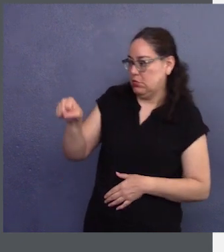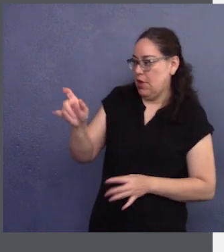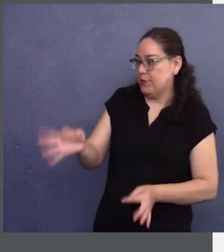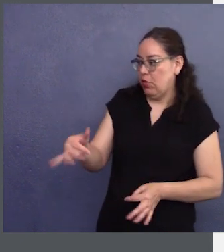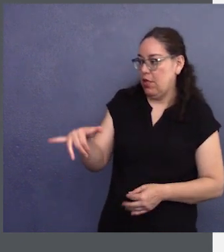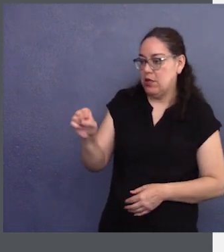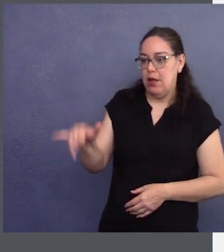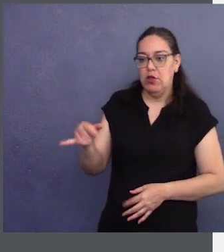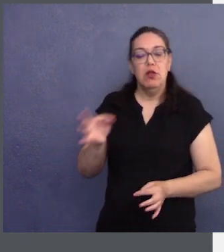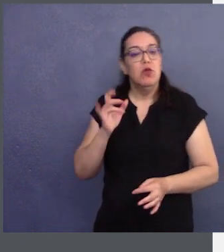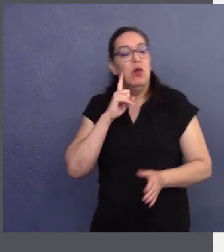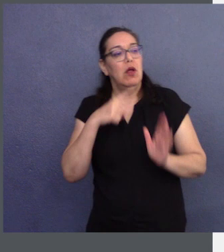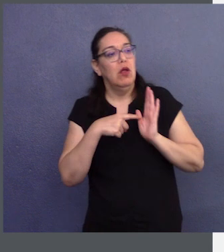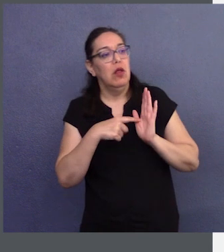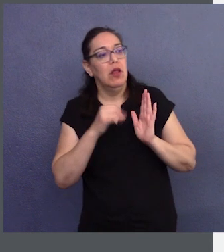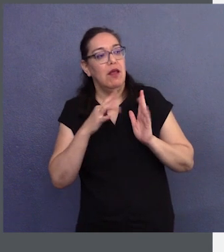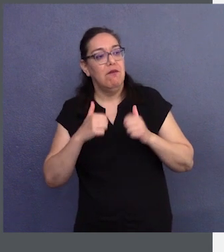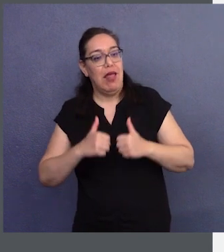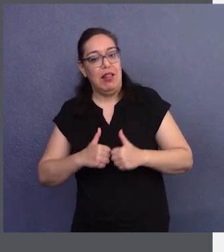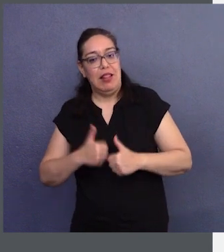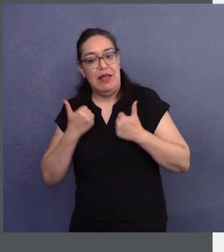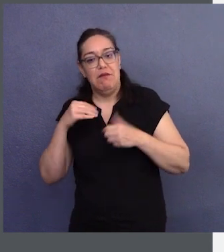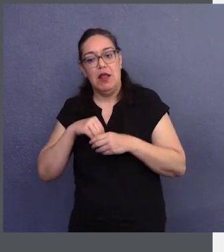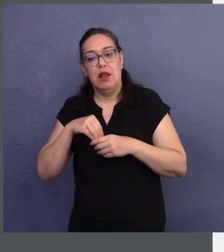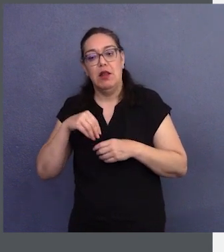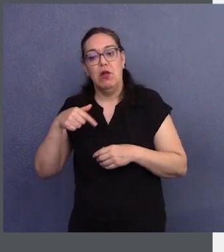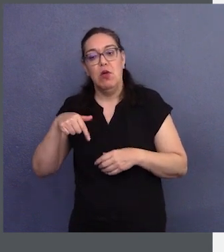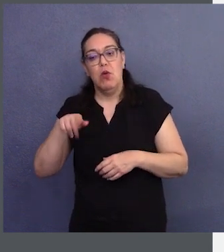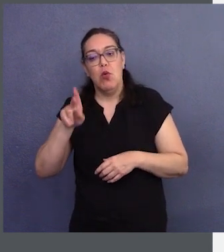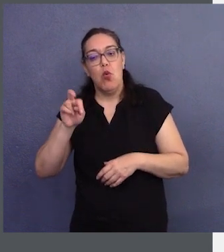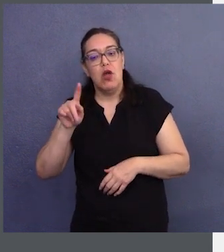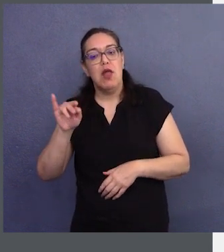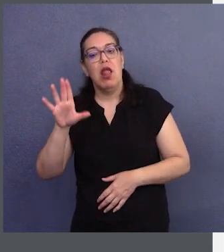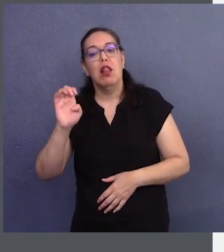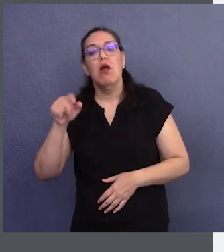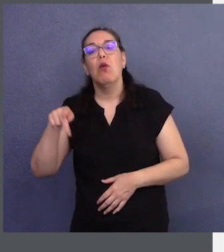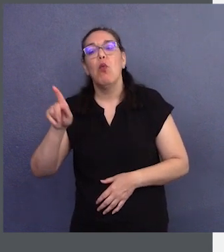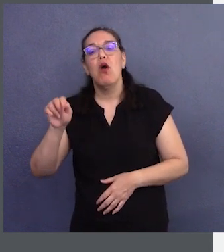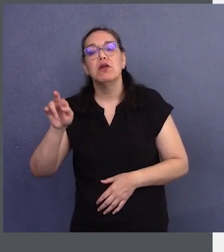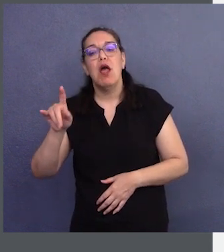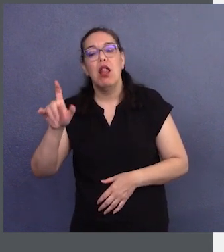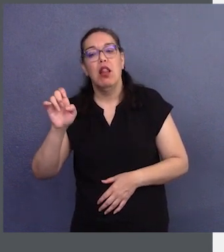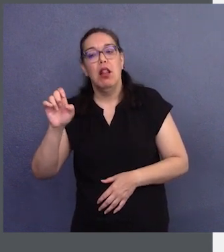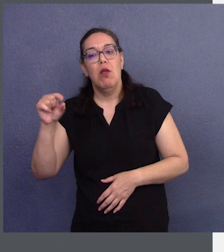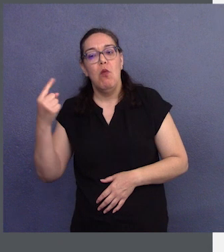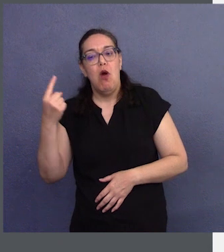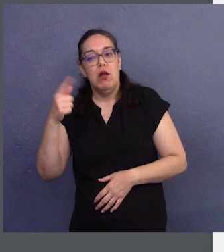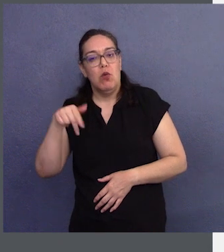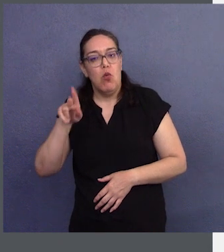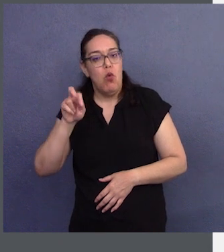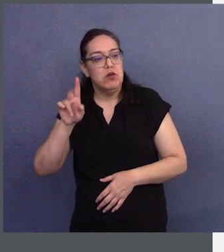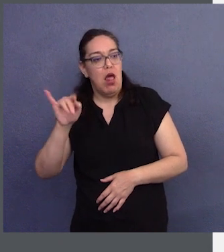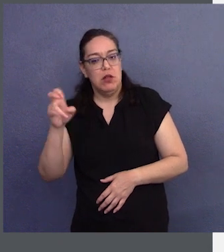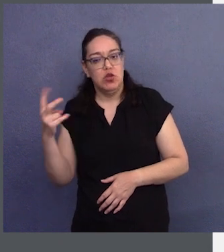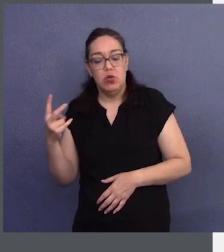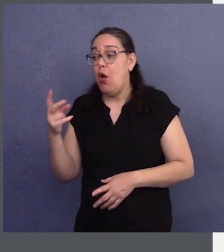Okay. So absolutely. if I live in quartile 2, then yeah, quartile, yeah. So let me, since you're already asking